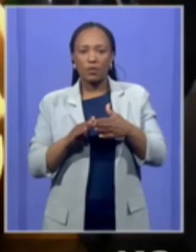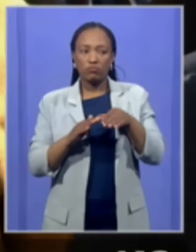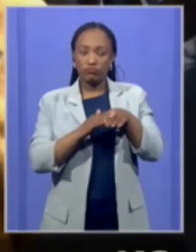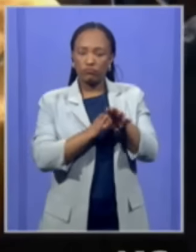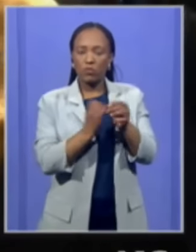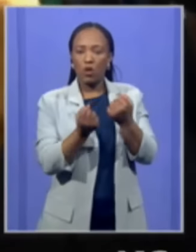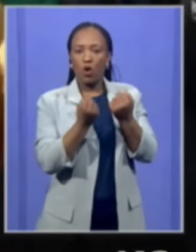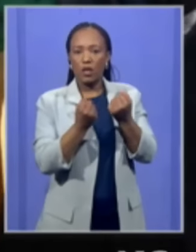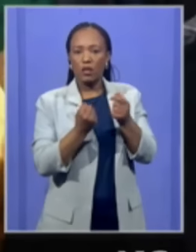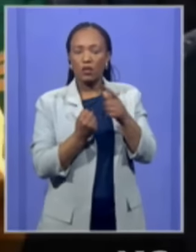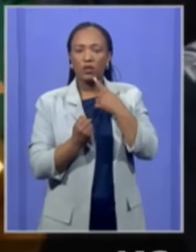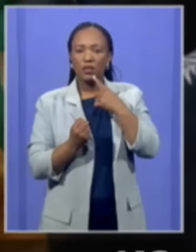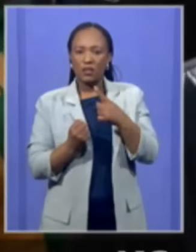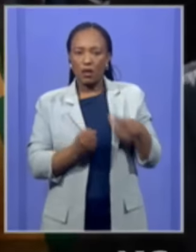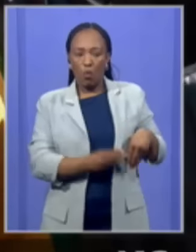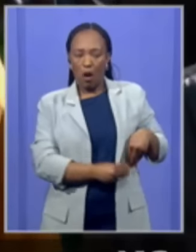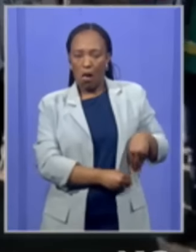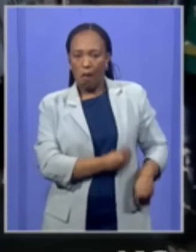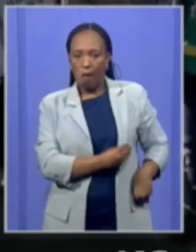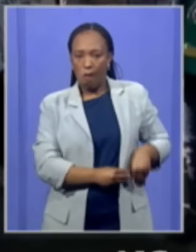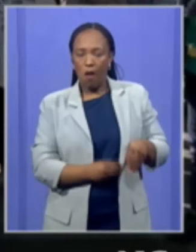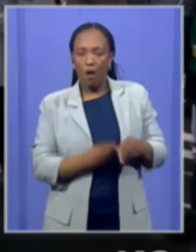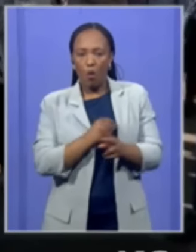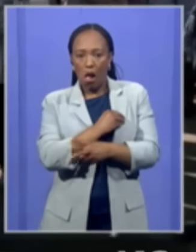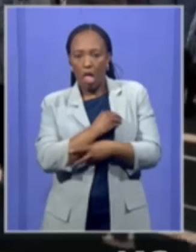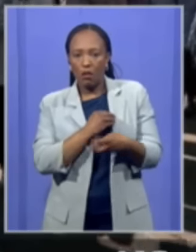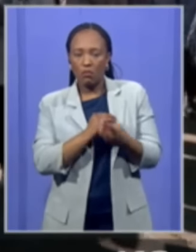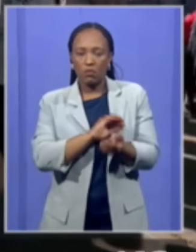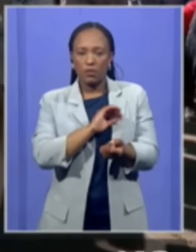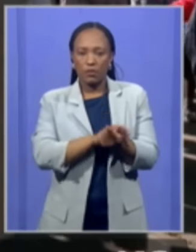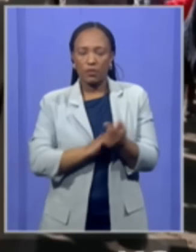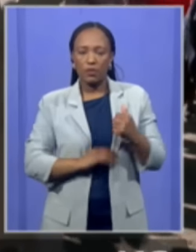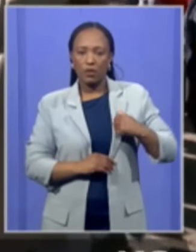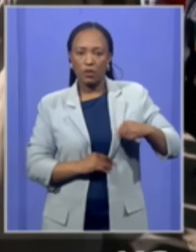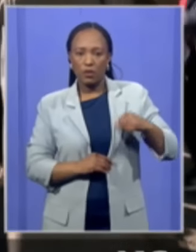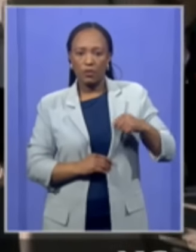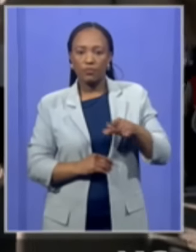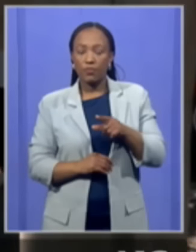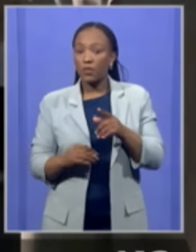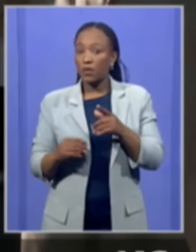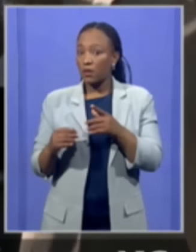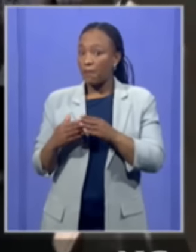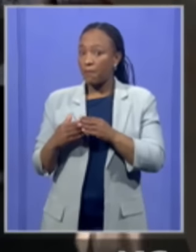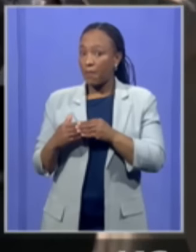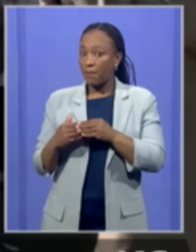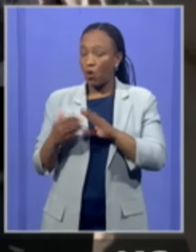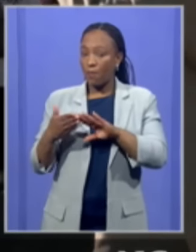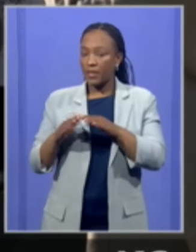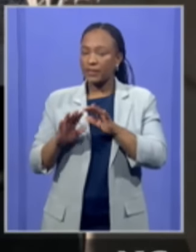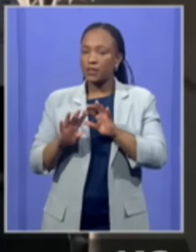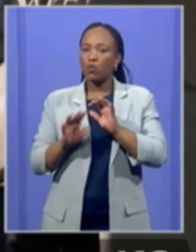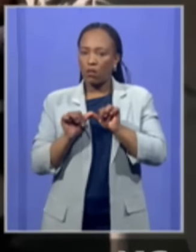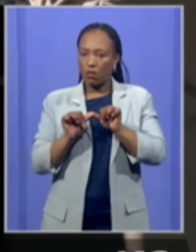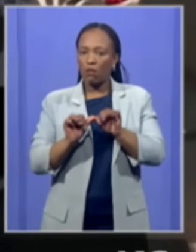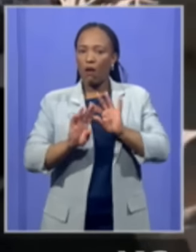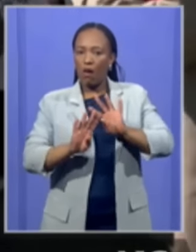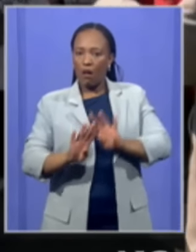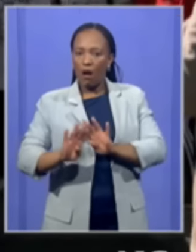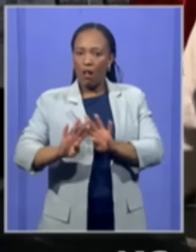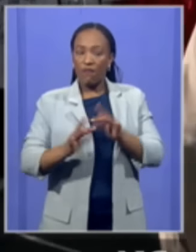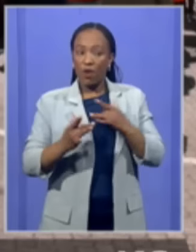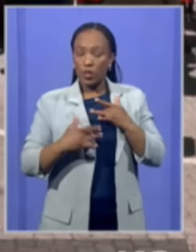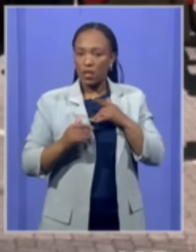tsa bone tsa gore go na le bogodu kwa masepaleng. Go sa le jalo, mokgatlho wa baagi wa re o tla tswelela go gwanta ga ditopo tsa bone di sa